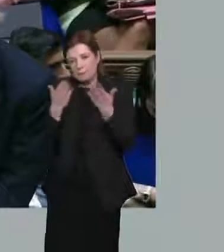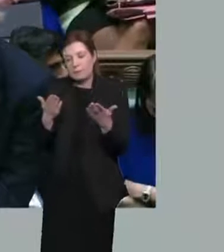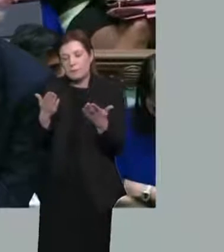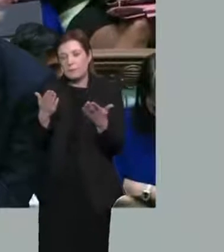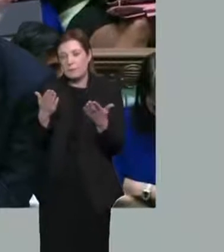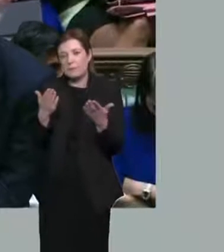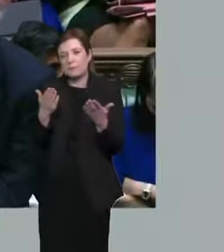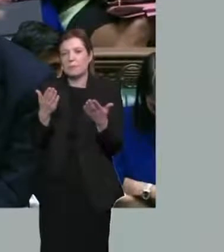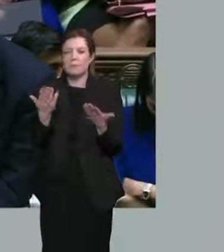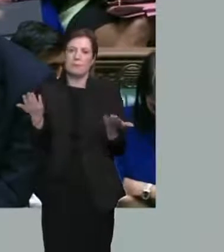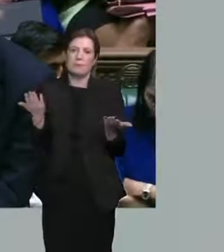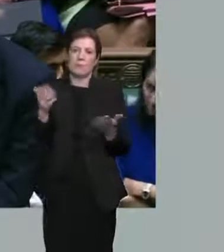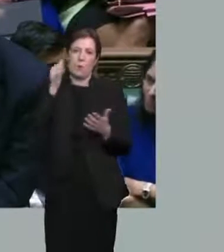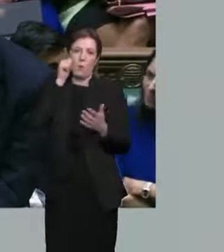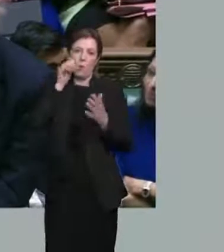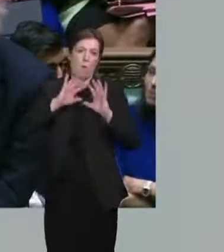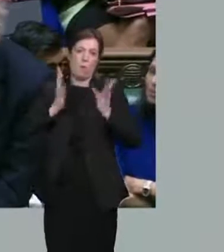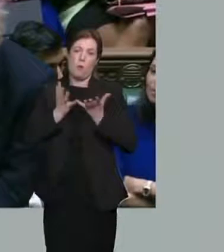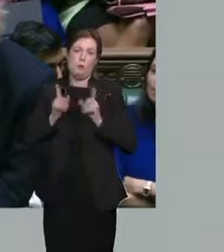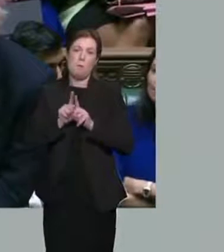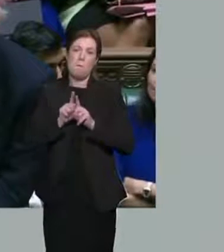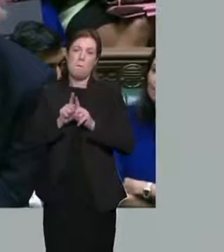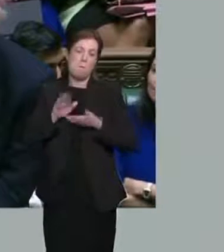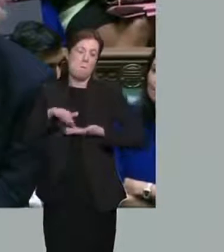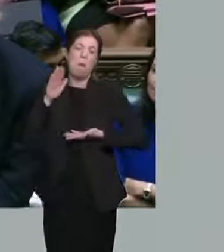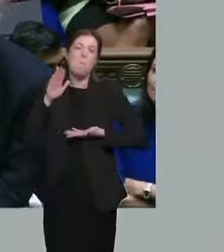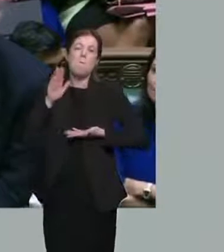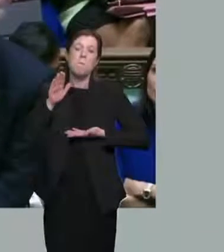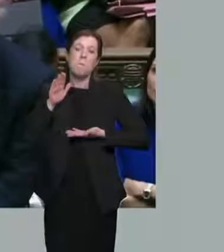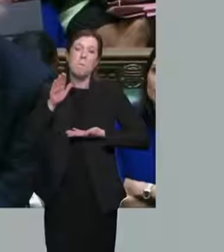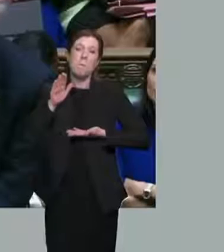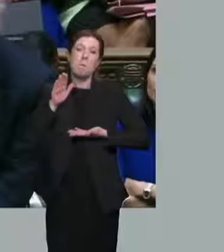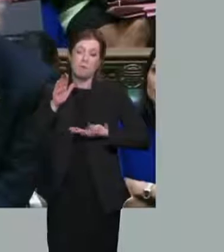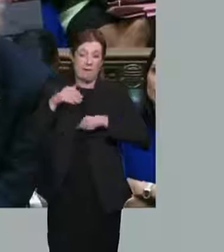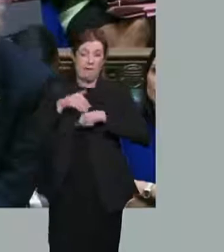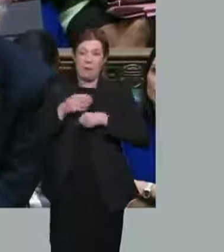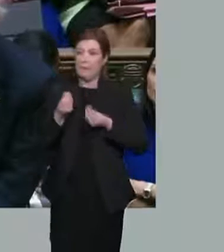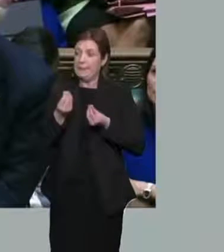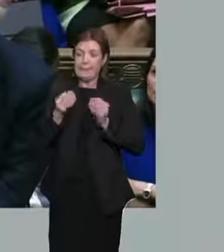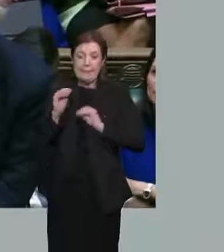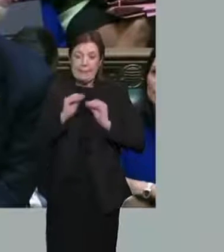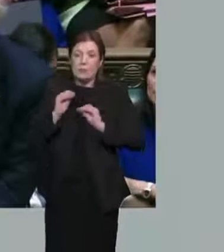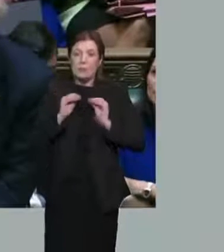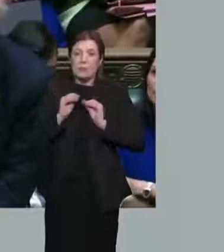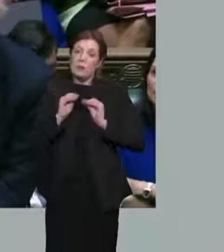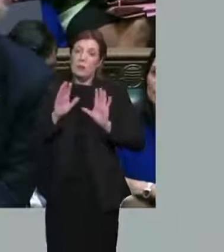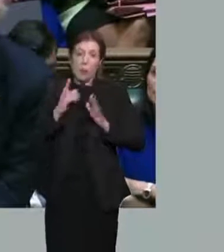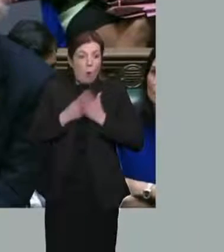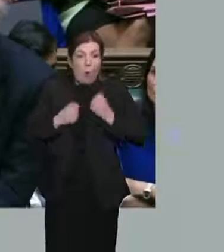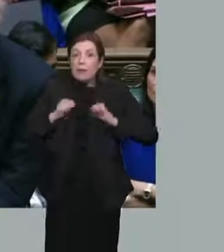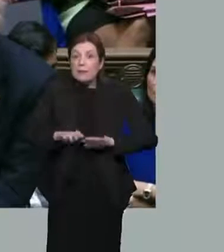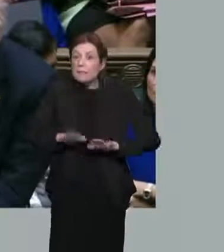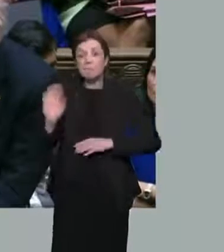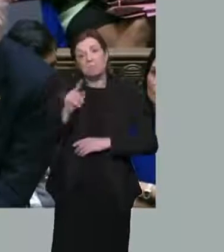the inflation, global inflation, is causing a real cost of living crisis, not just here but around the world.